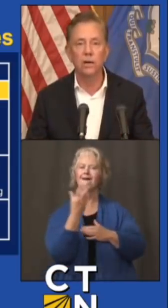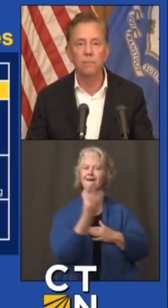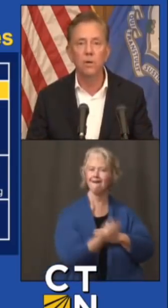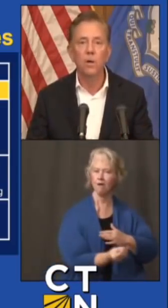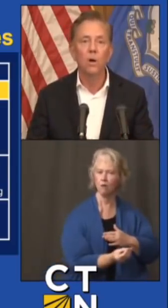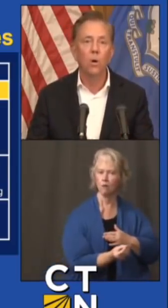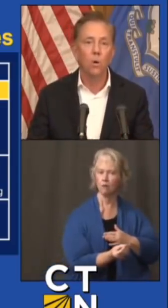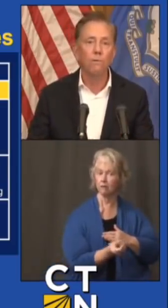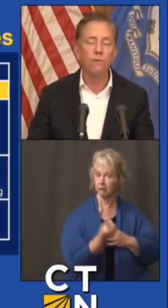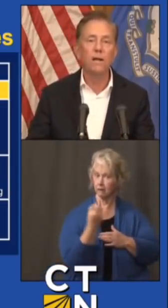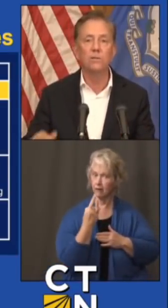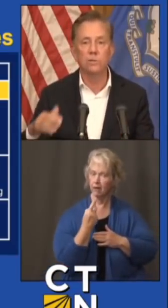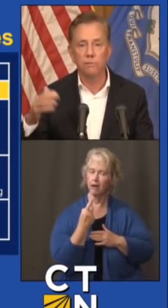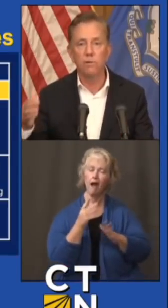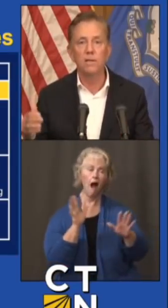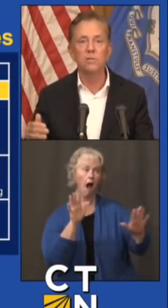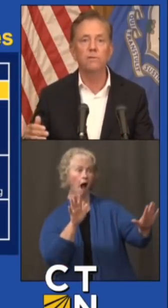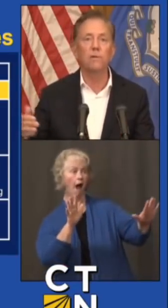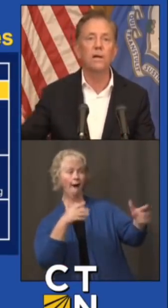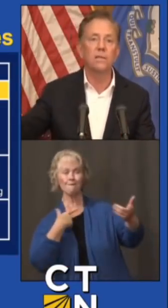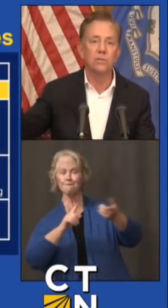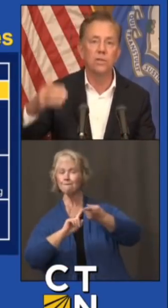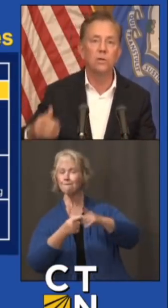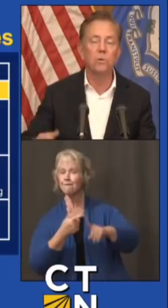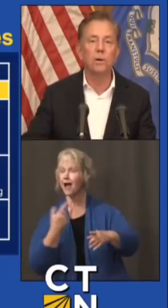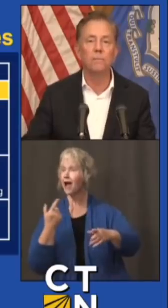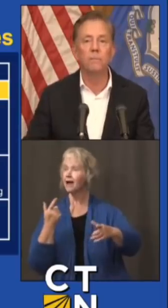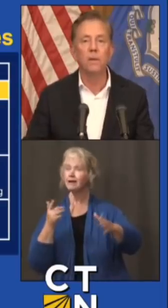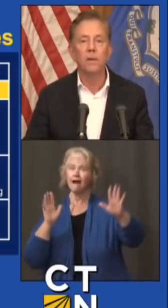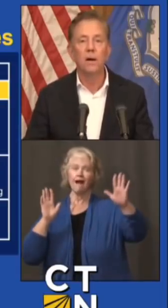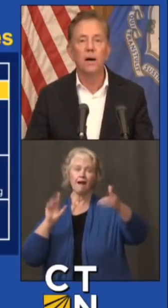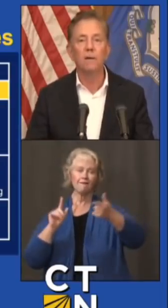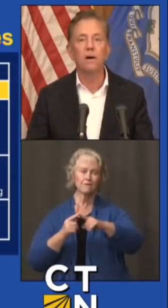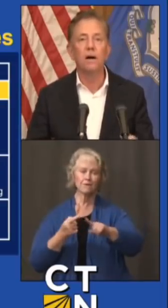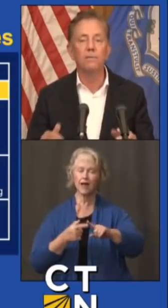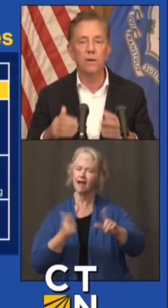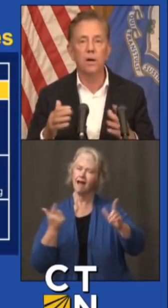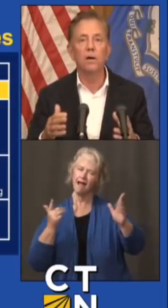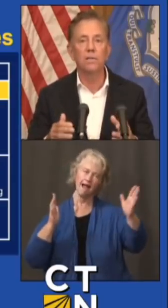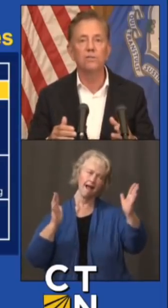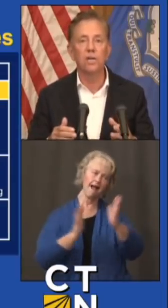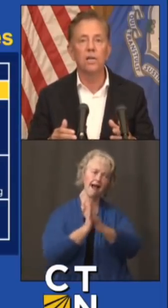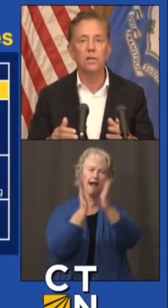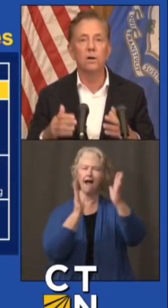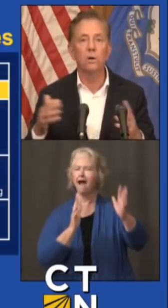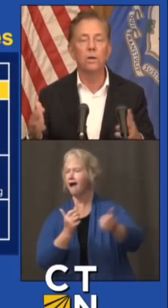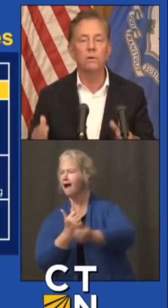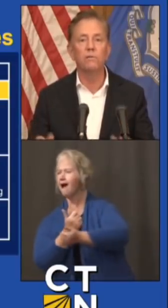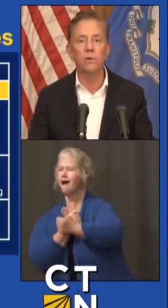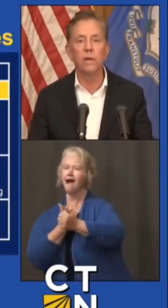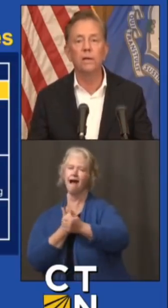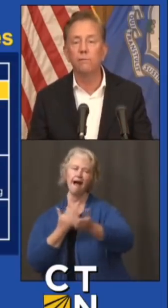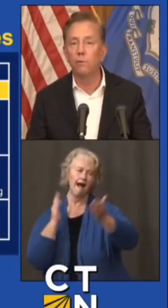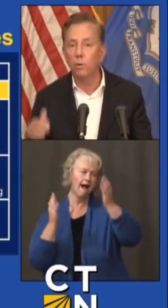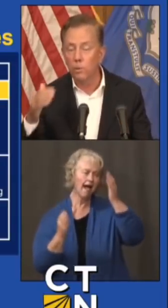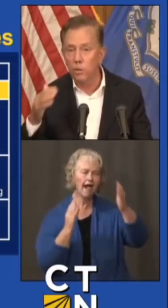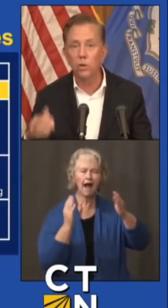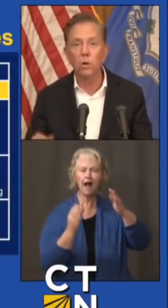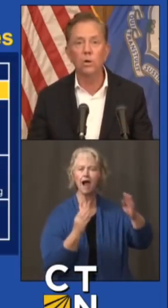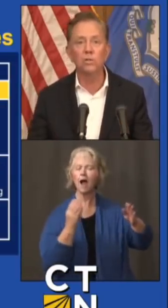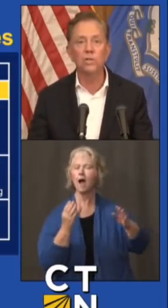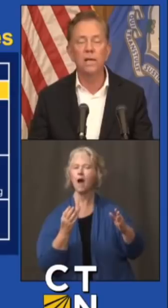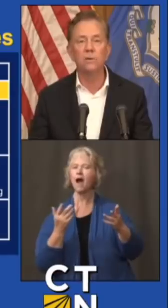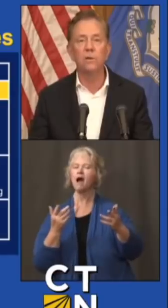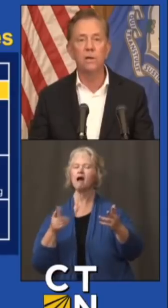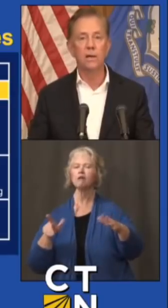see old friends or friends of friends, and you high-five and hug and say hello, and you're very informal, your